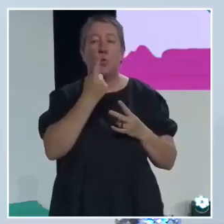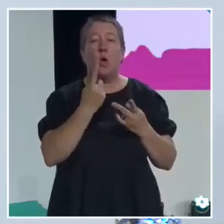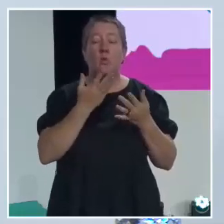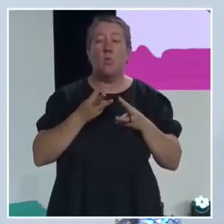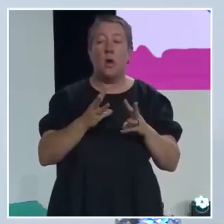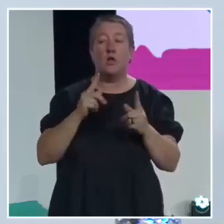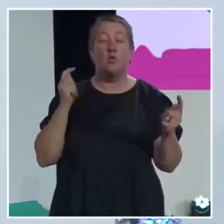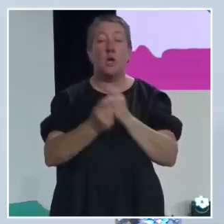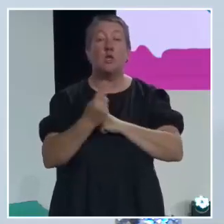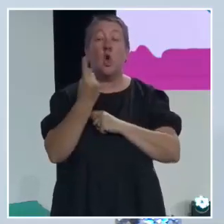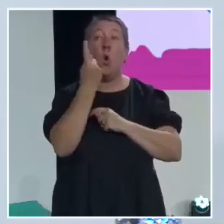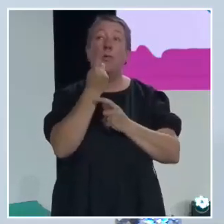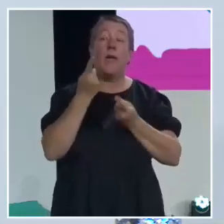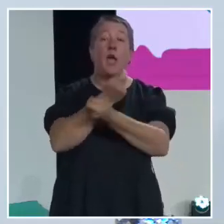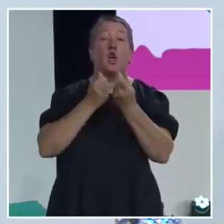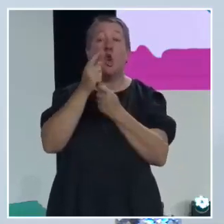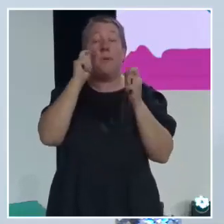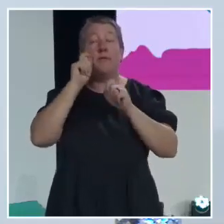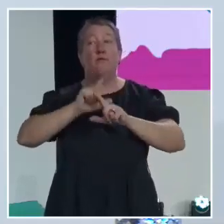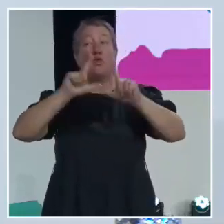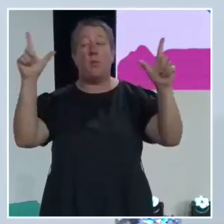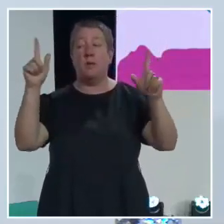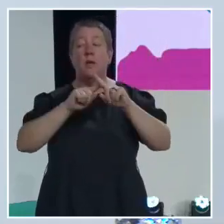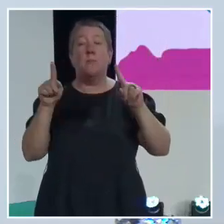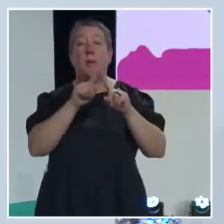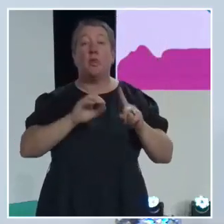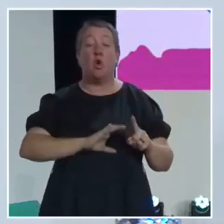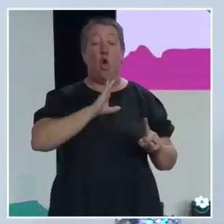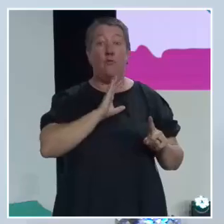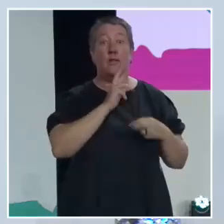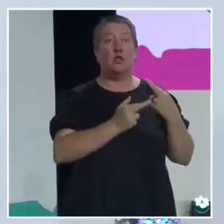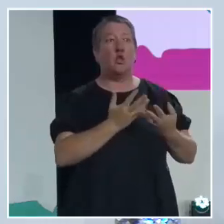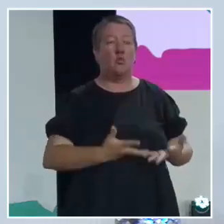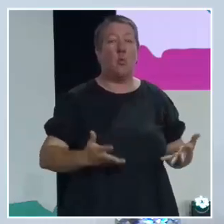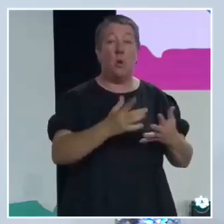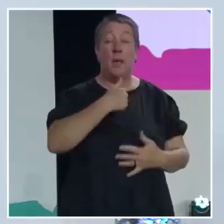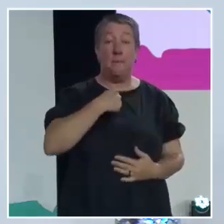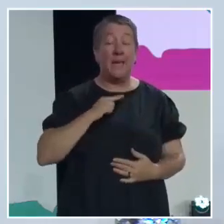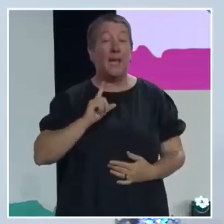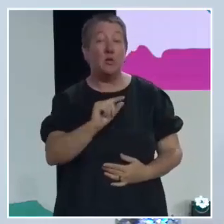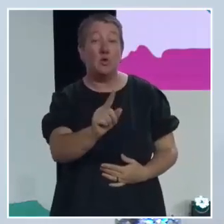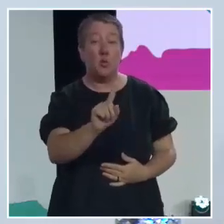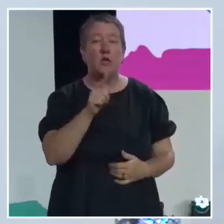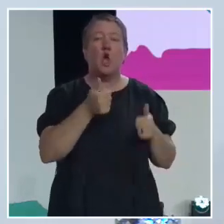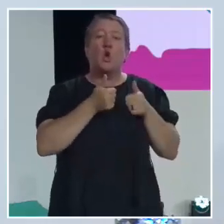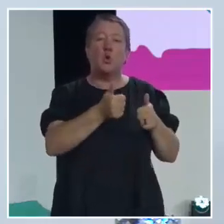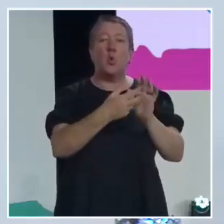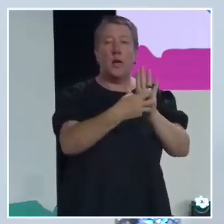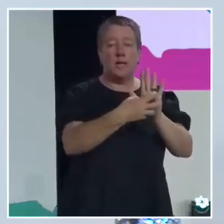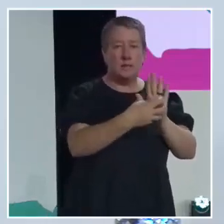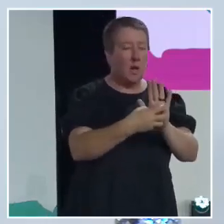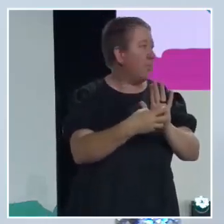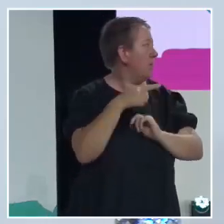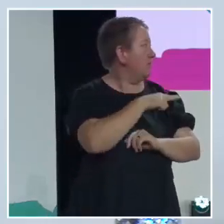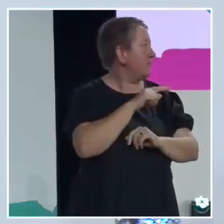not just an economic framing, it's literally, again, the confidence in the room. What I'm really interested in is good examples, and Remy was